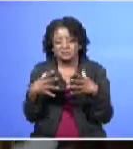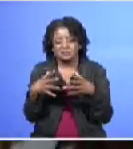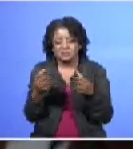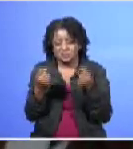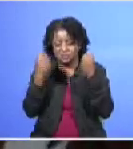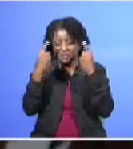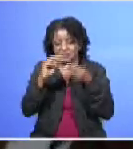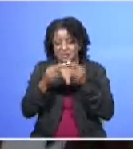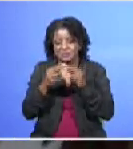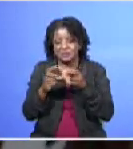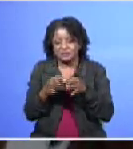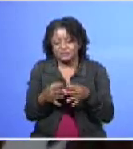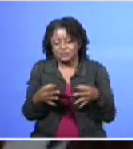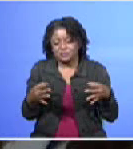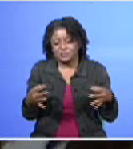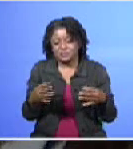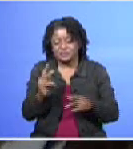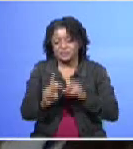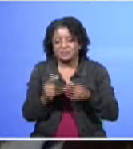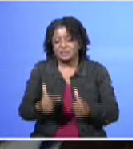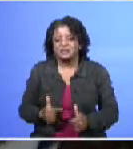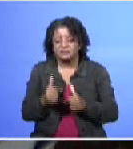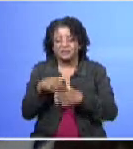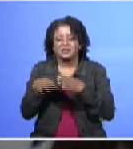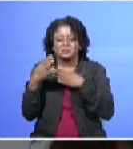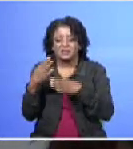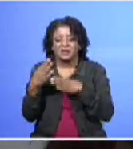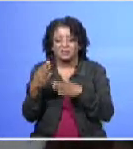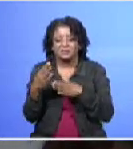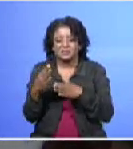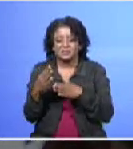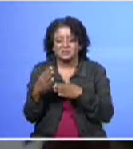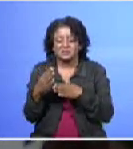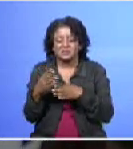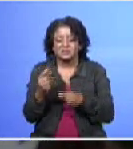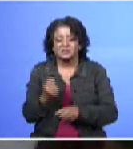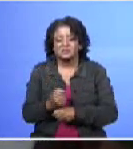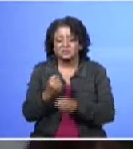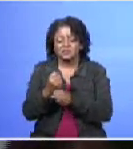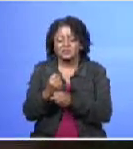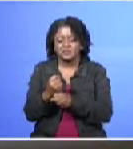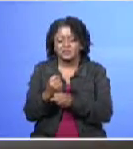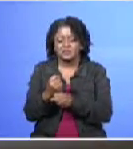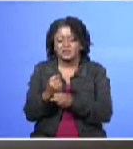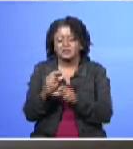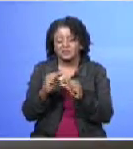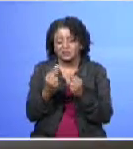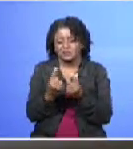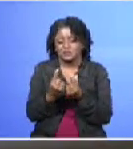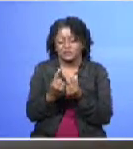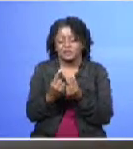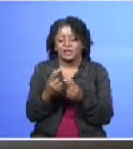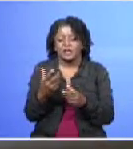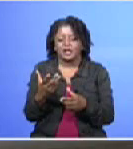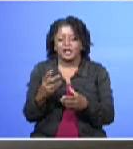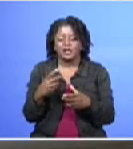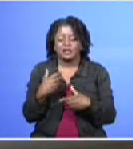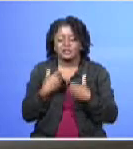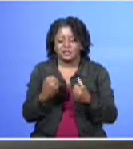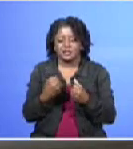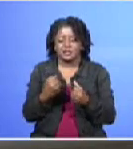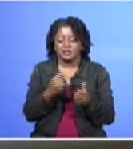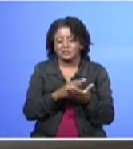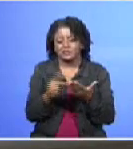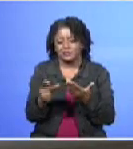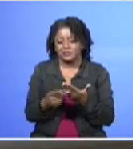The Rotary Club of West Nassau supports healthy initiatives, and brought guest speaker Dr. Christine Chin, who's part of the Healthy Lifestyles team